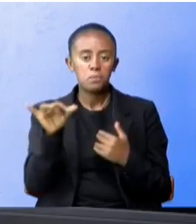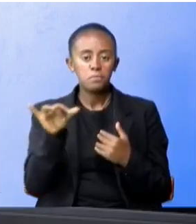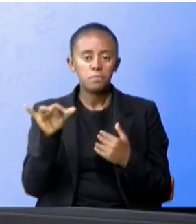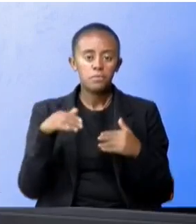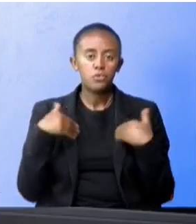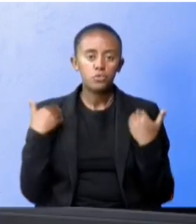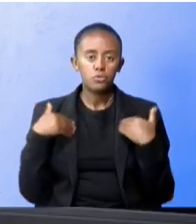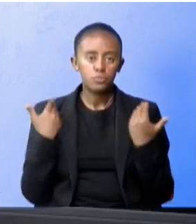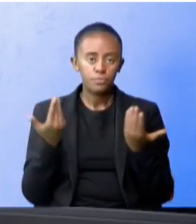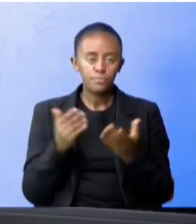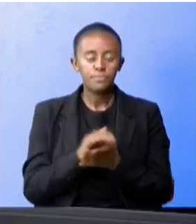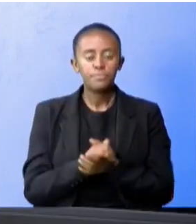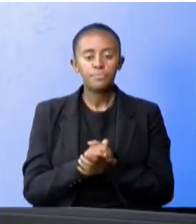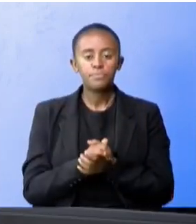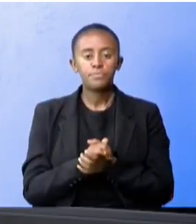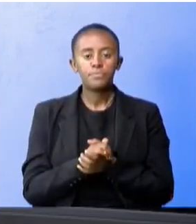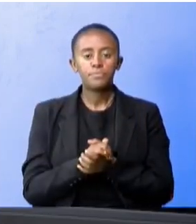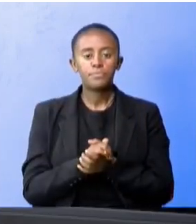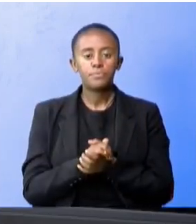joyful,